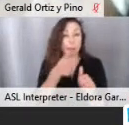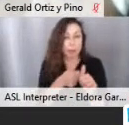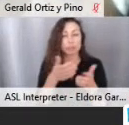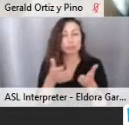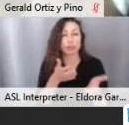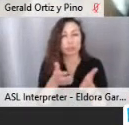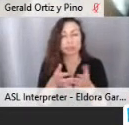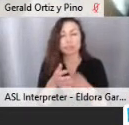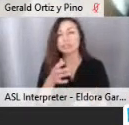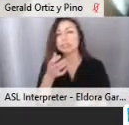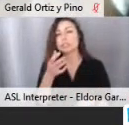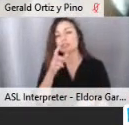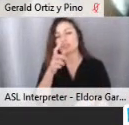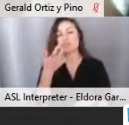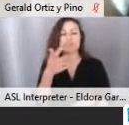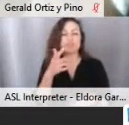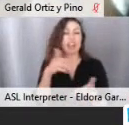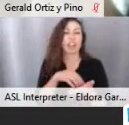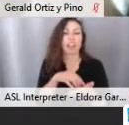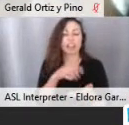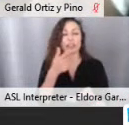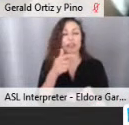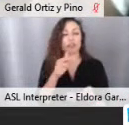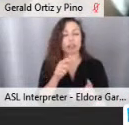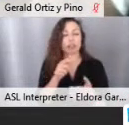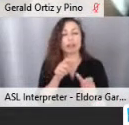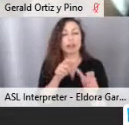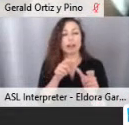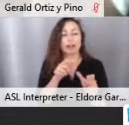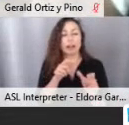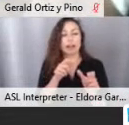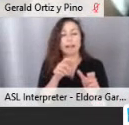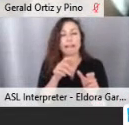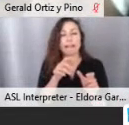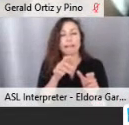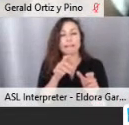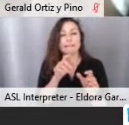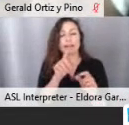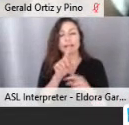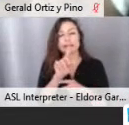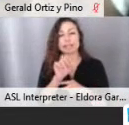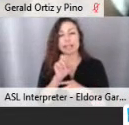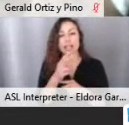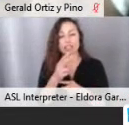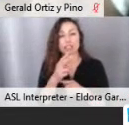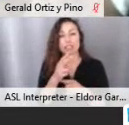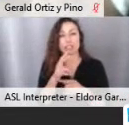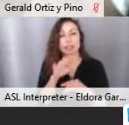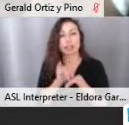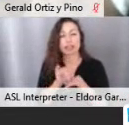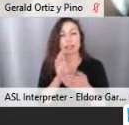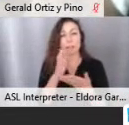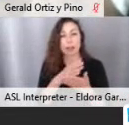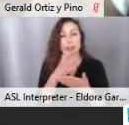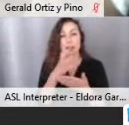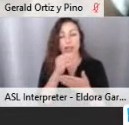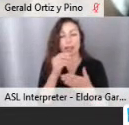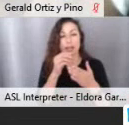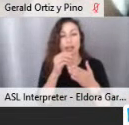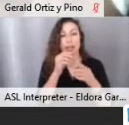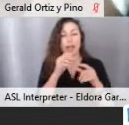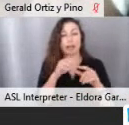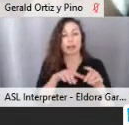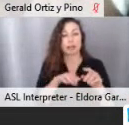service. And so, again, that green dotted line that's the budget, or the green dash line that's the budget, and the rising dotted